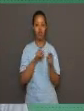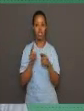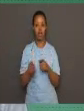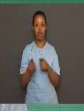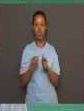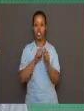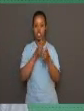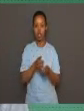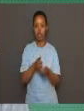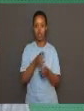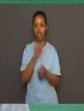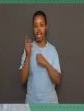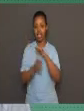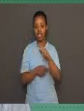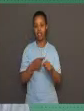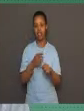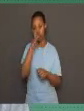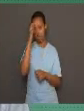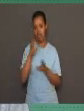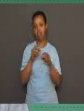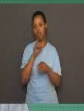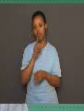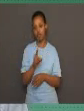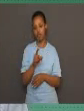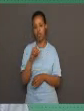occurs through rewards and punishments.